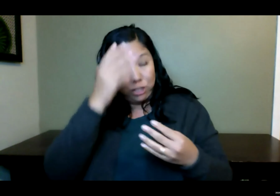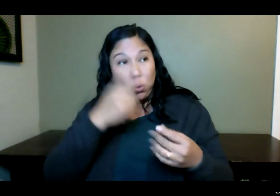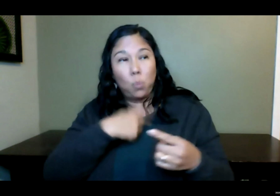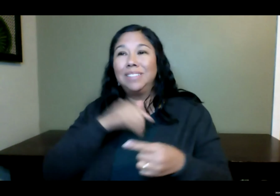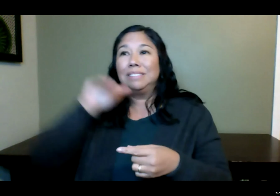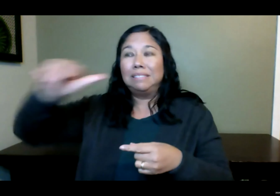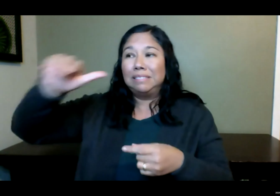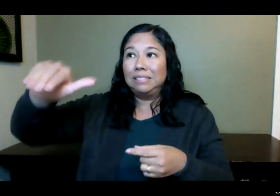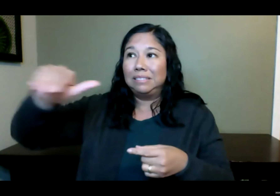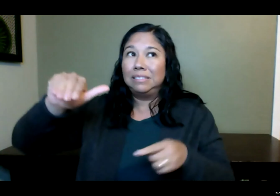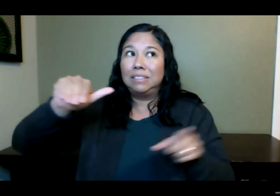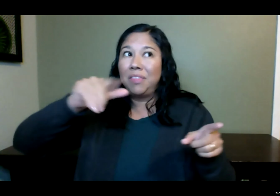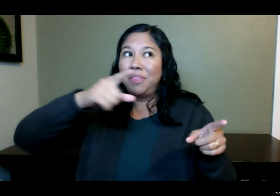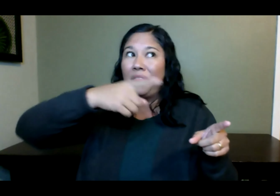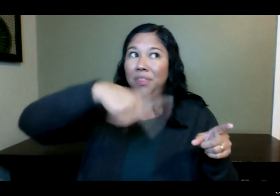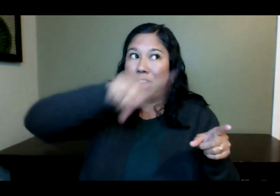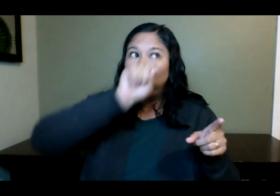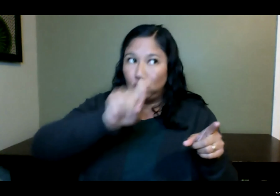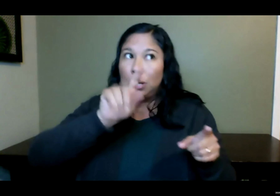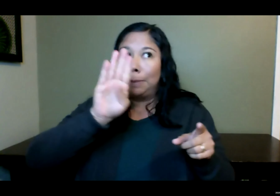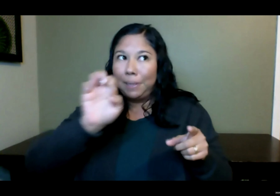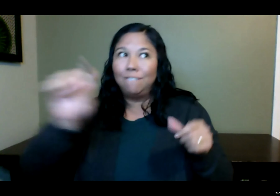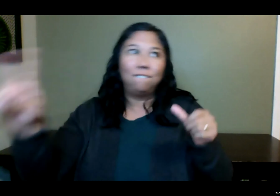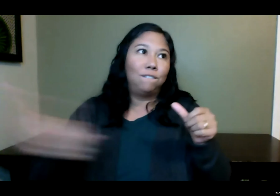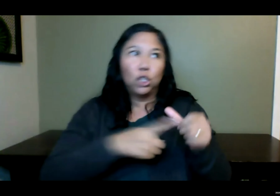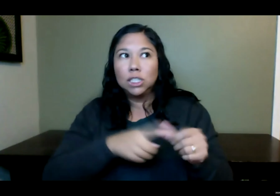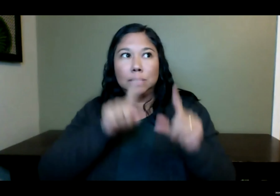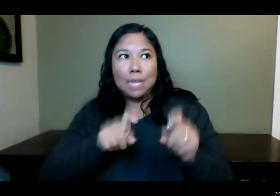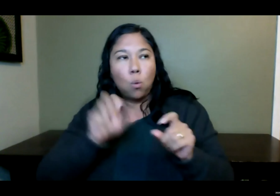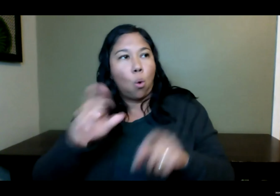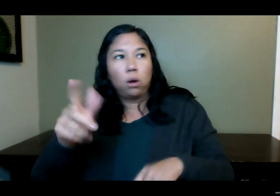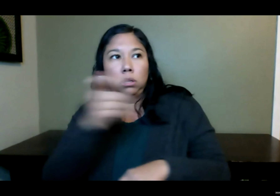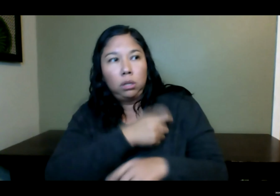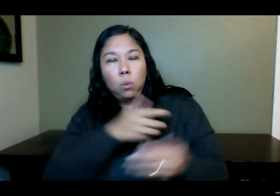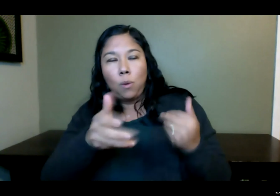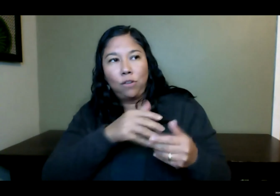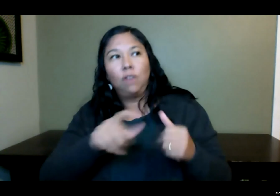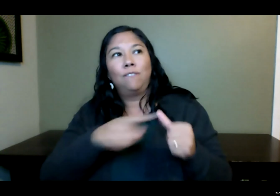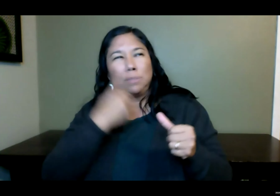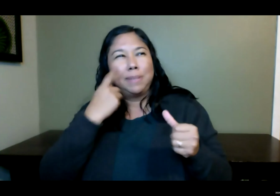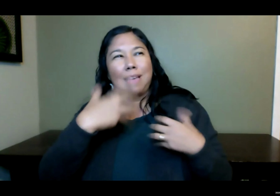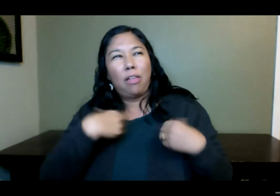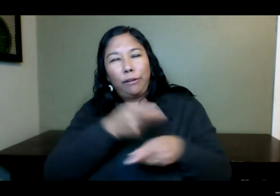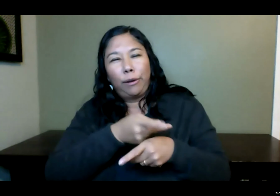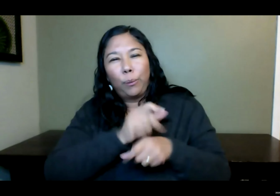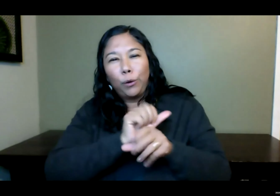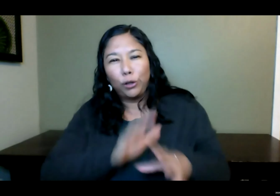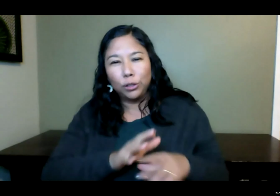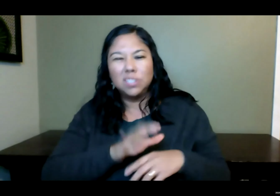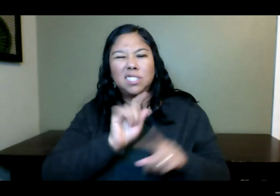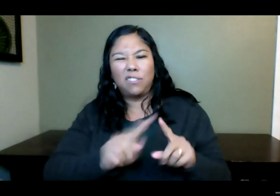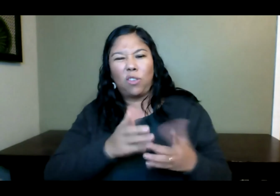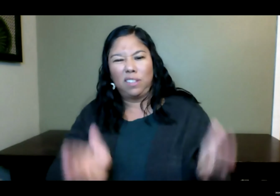population being one of the first to be tested as essential workers. So I just wanted to highlight those different things. We also had the data policy